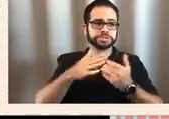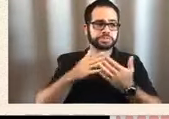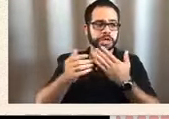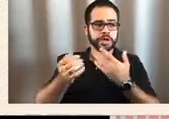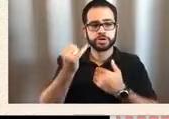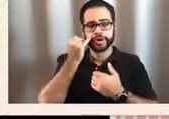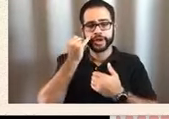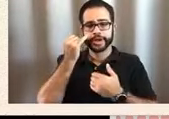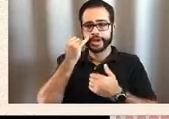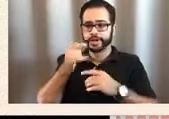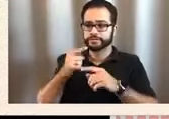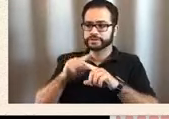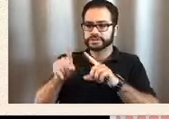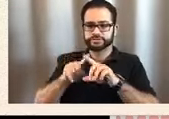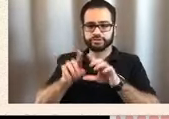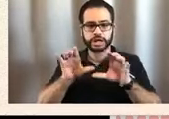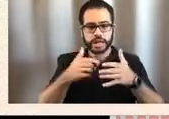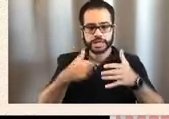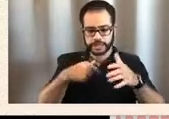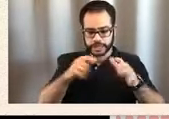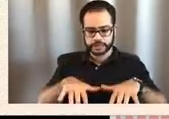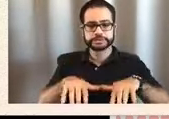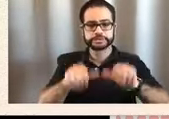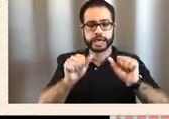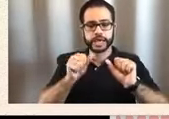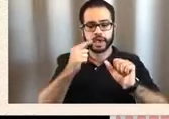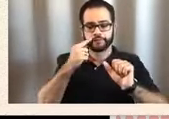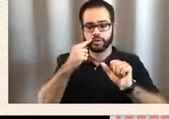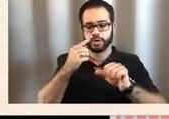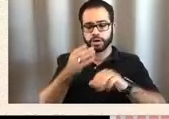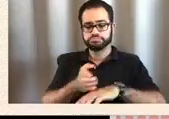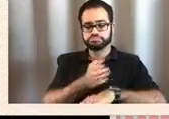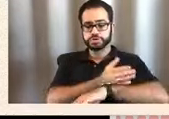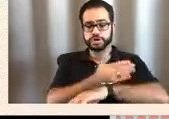I could take to better my employment or